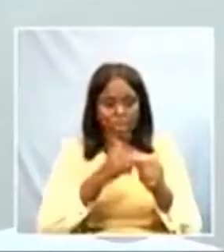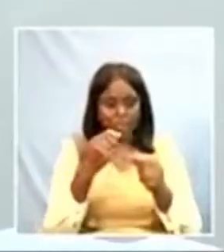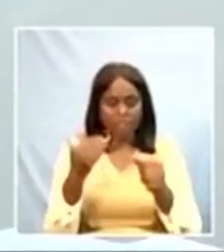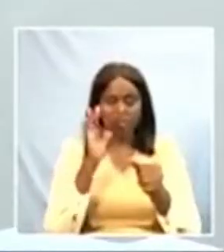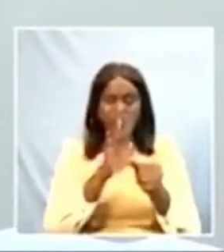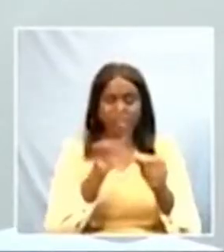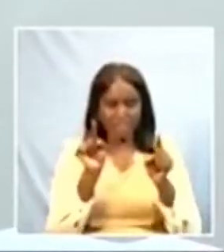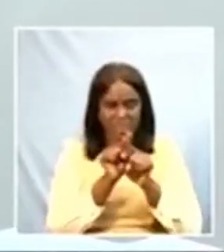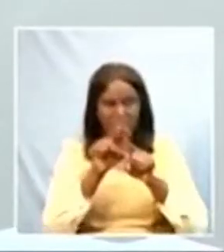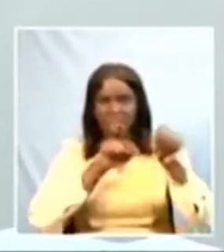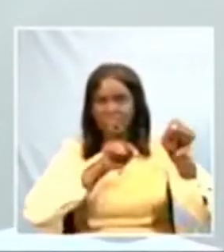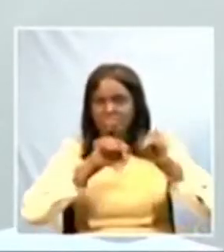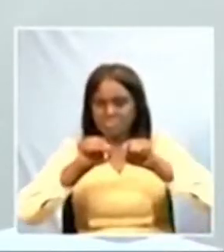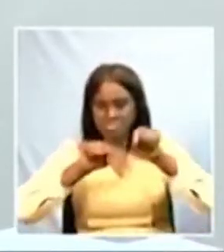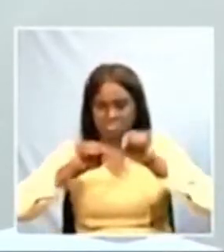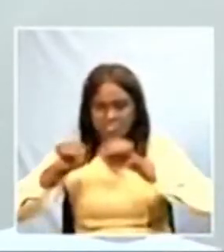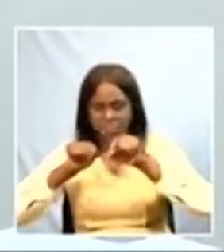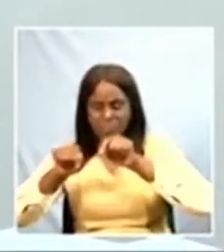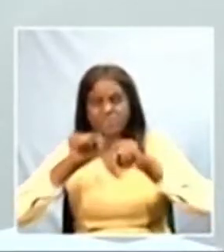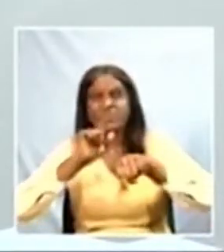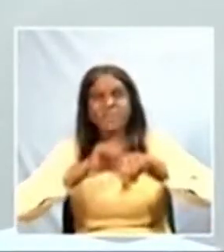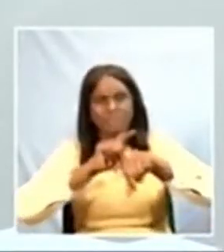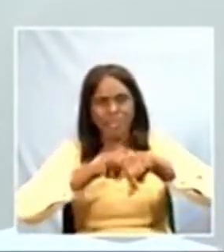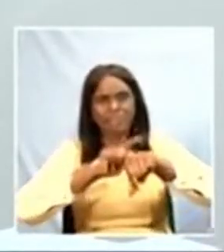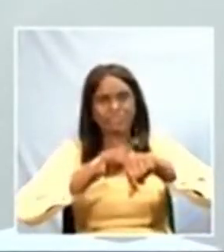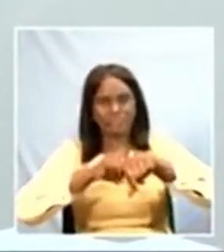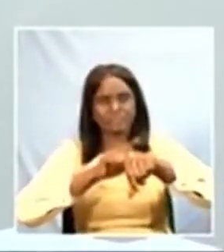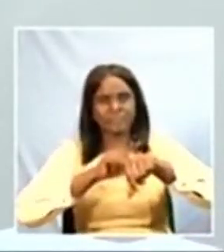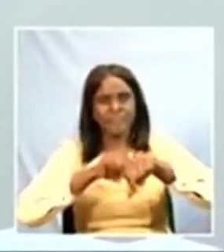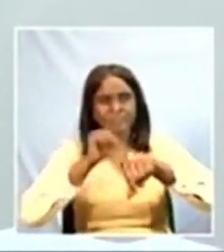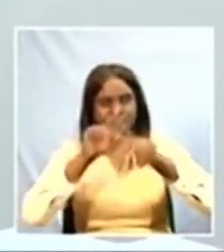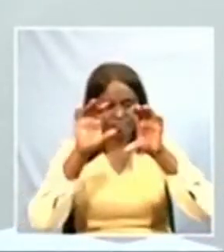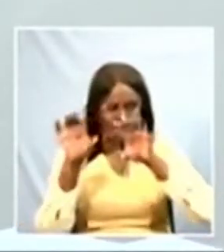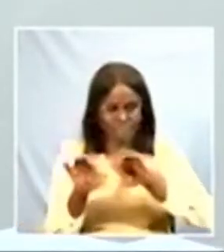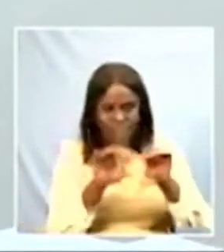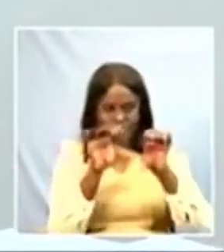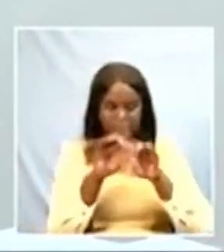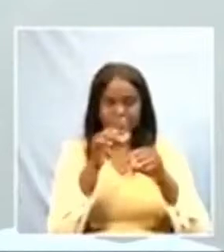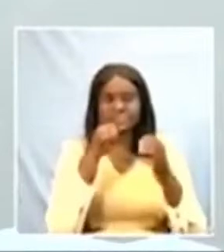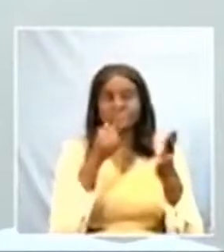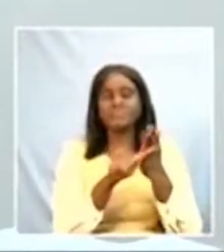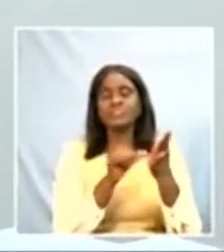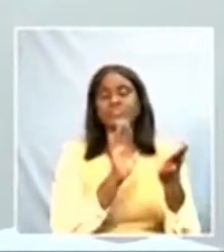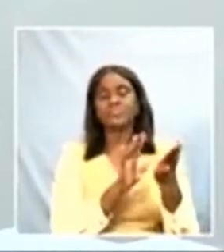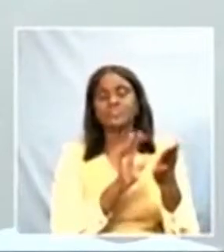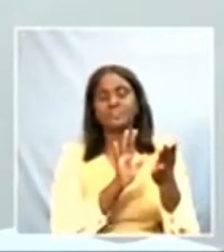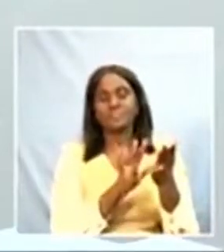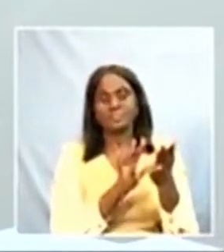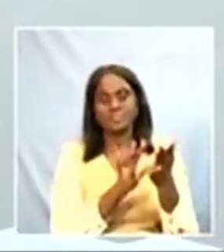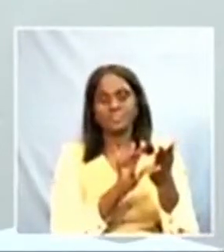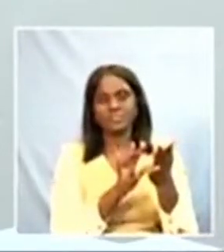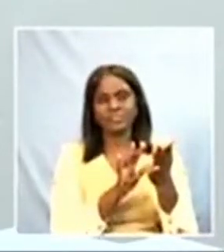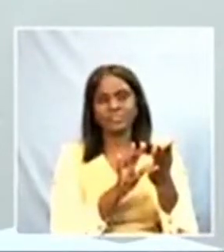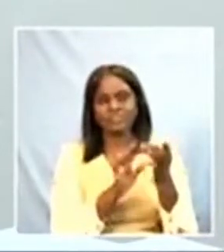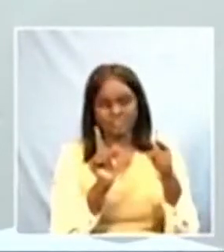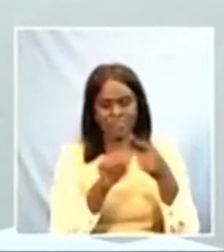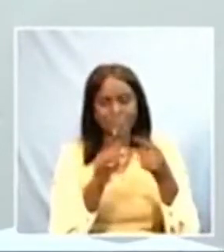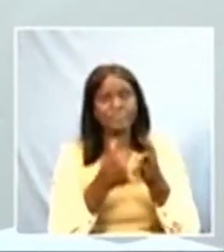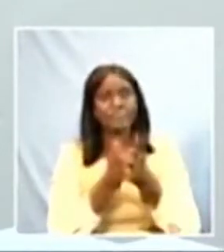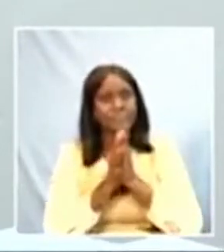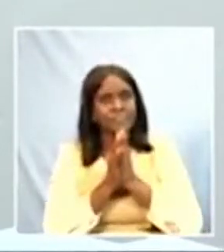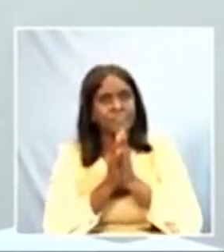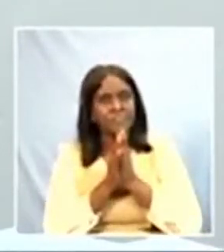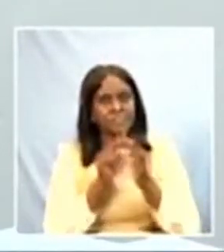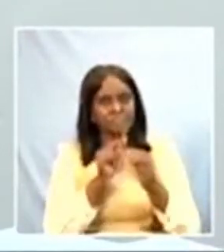everything is regulated. The time that you do a letter to claim,